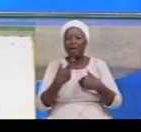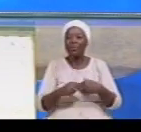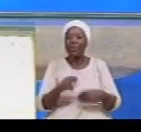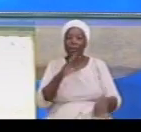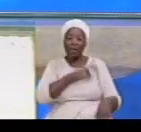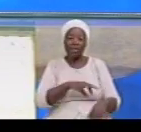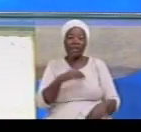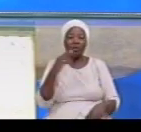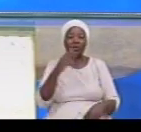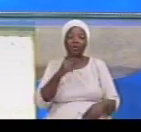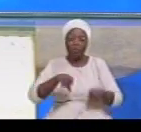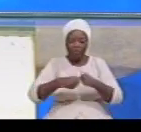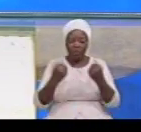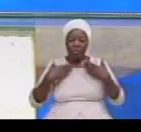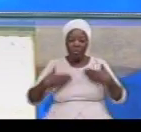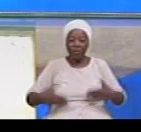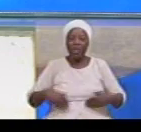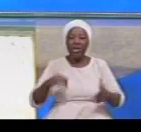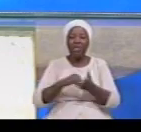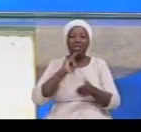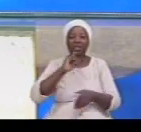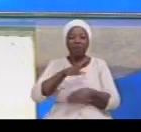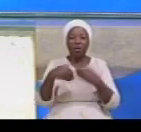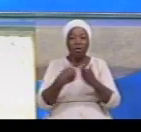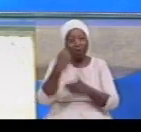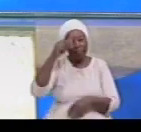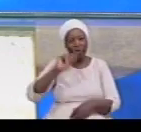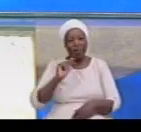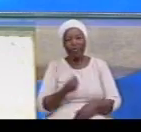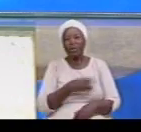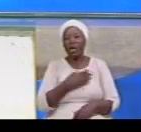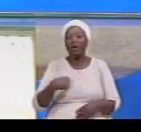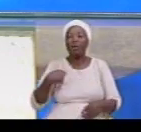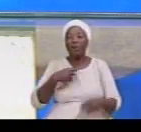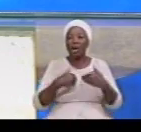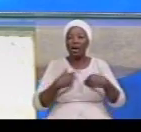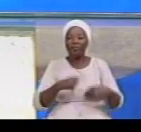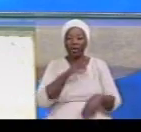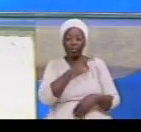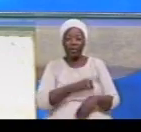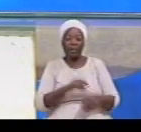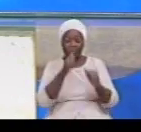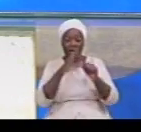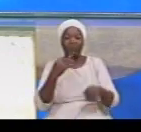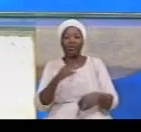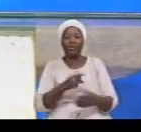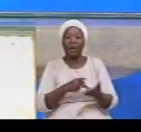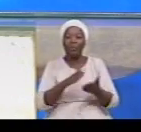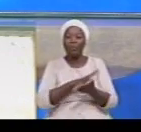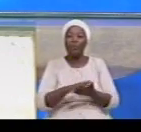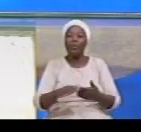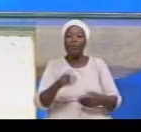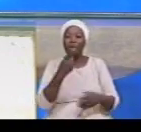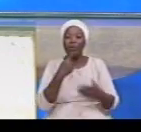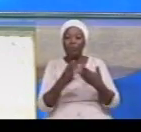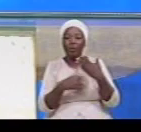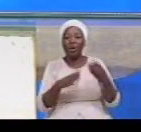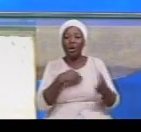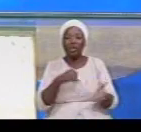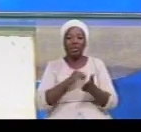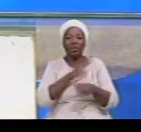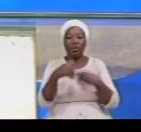us. And we have the blessings of his pure blood. And it's all for us. Rise